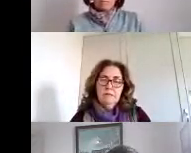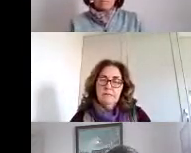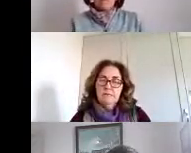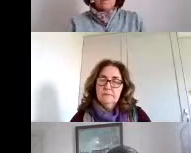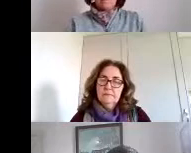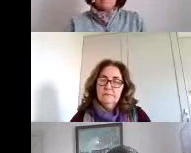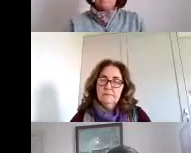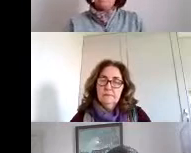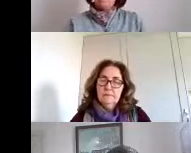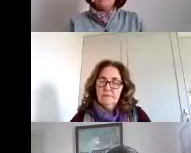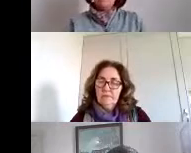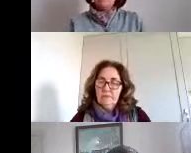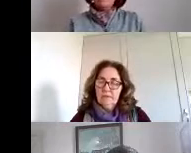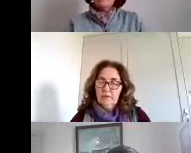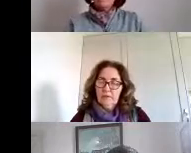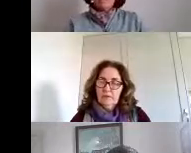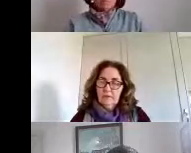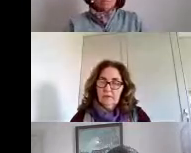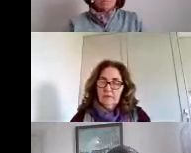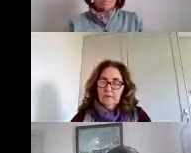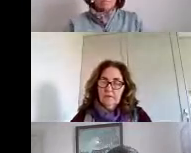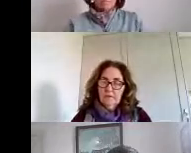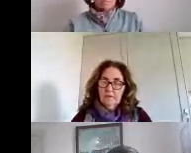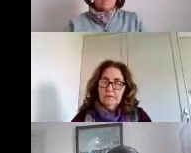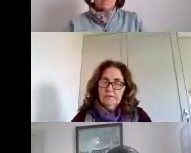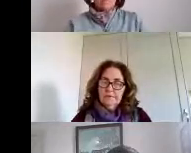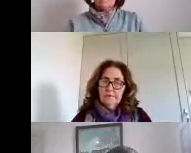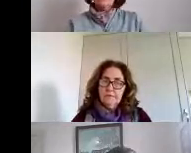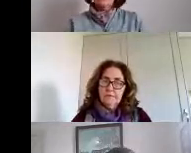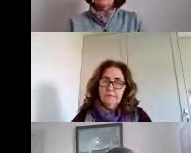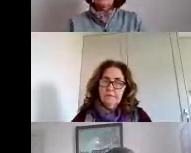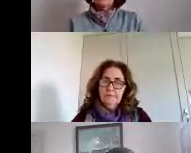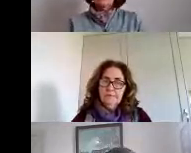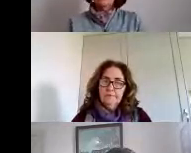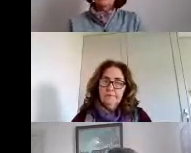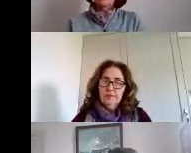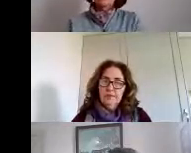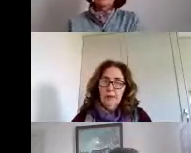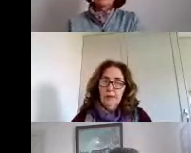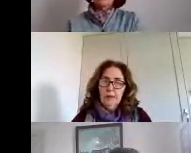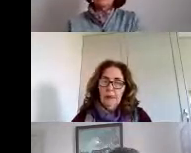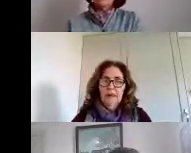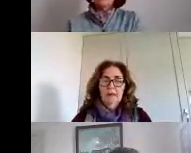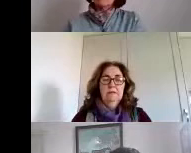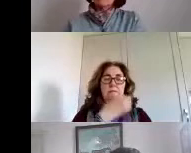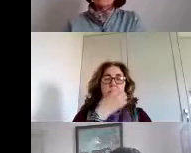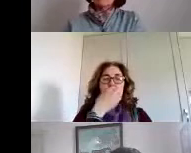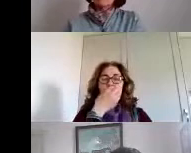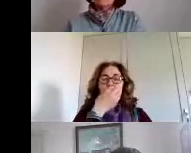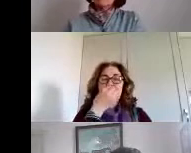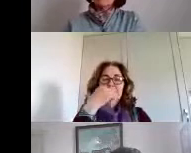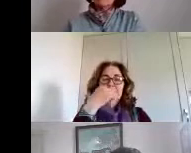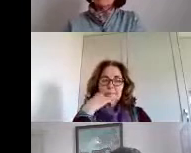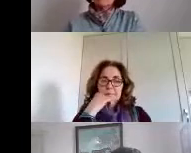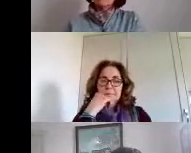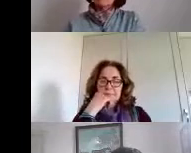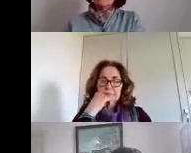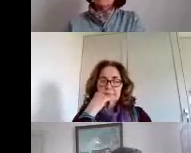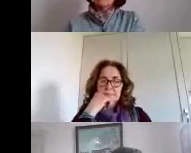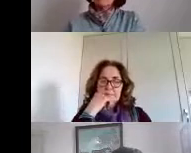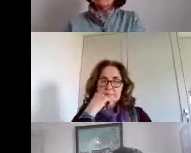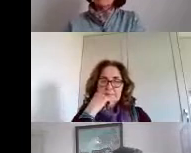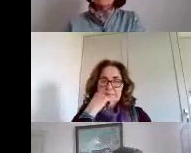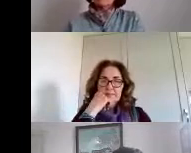homes. Again, Irene from the More Collective supported us to run a series of parent and carer information sessions